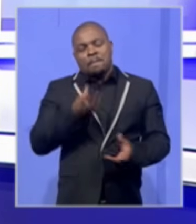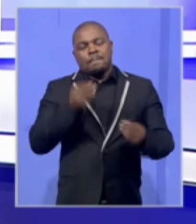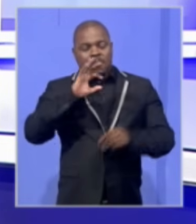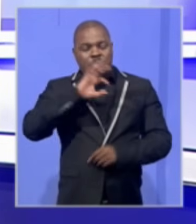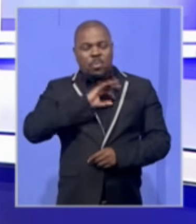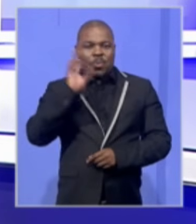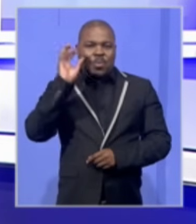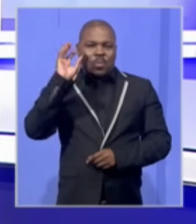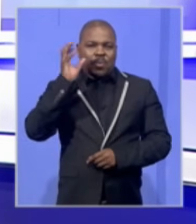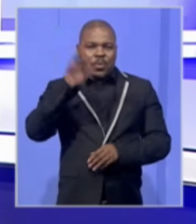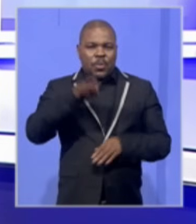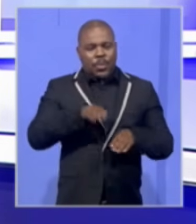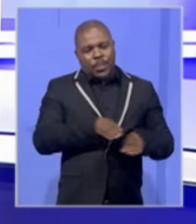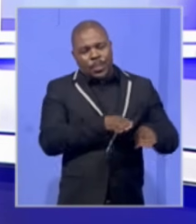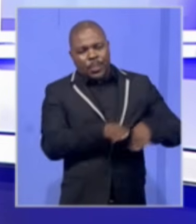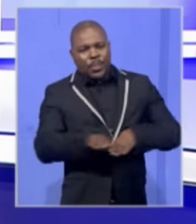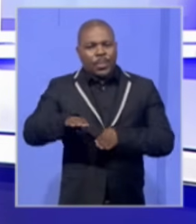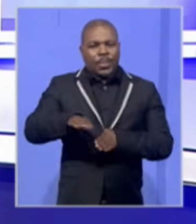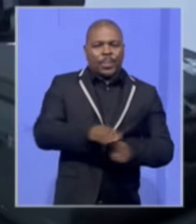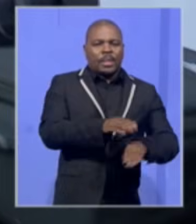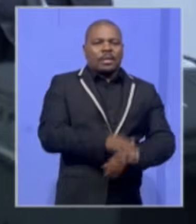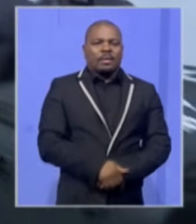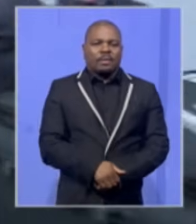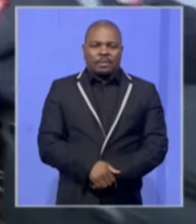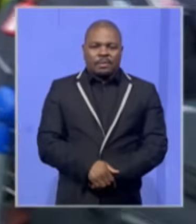figure skating.